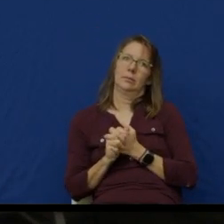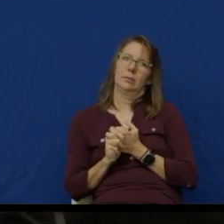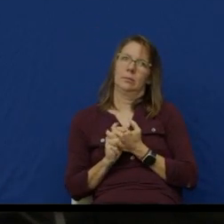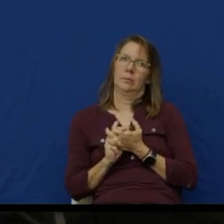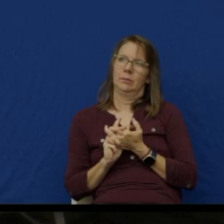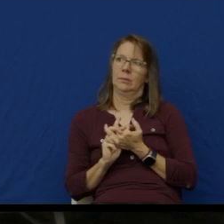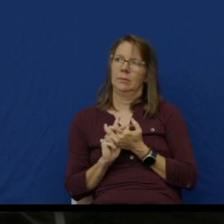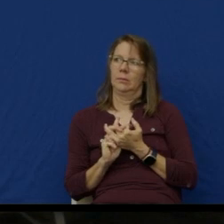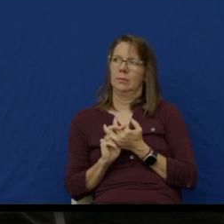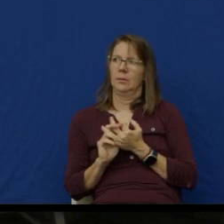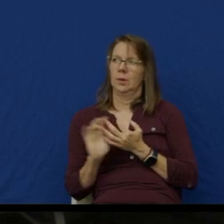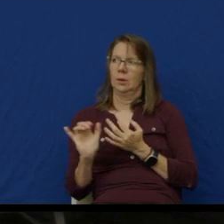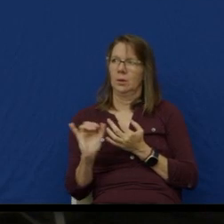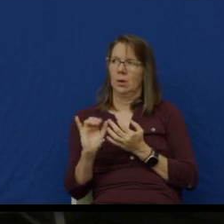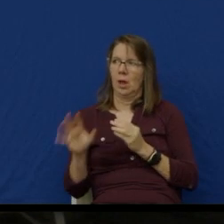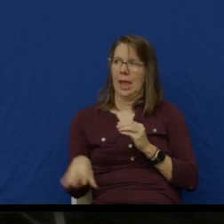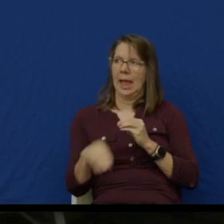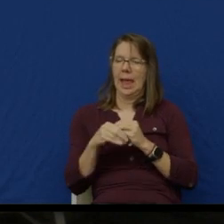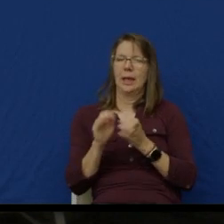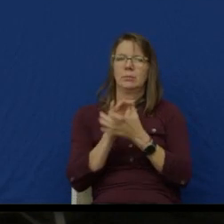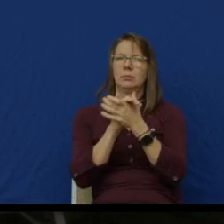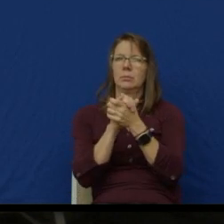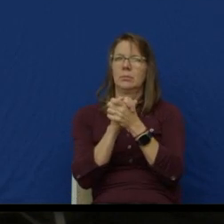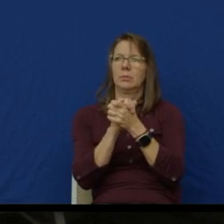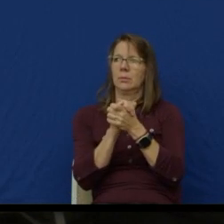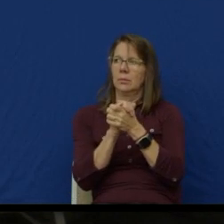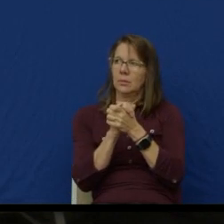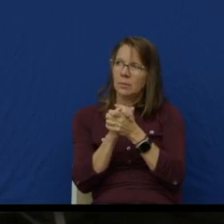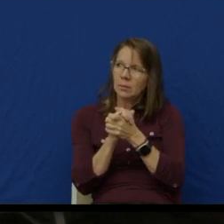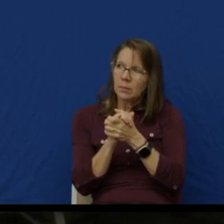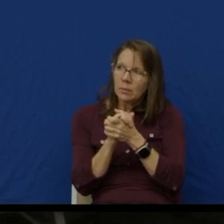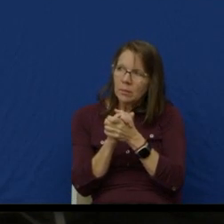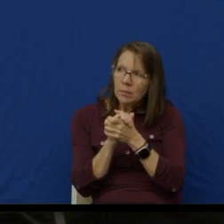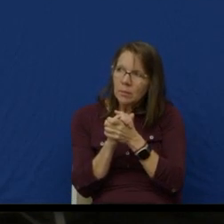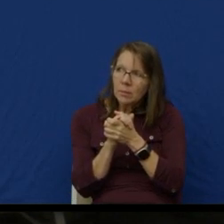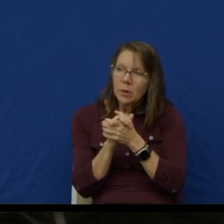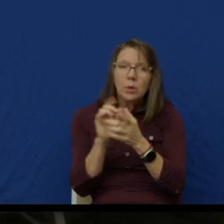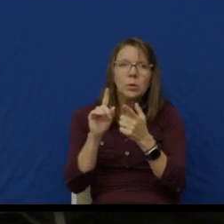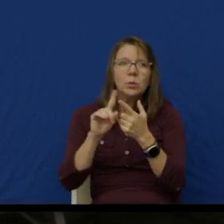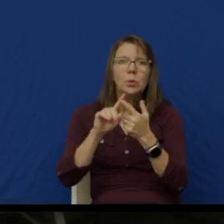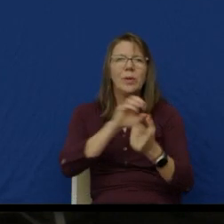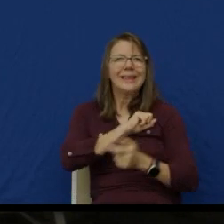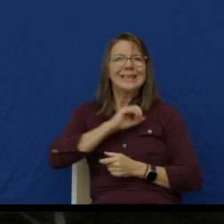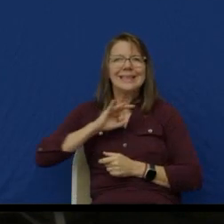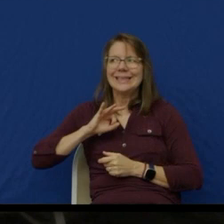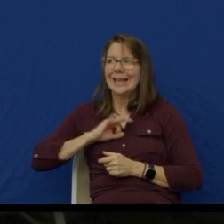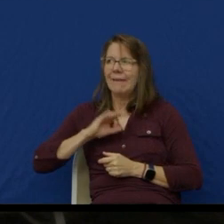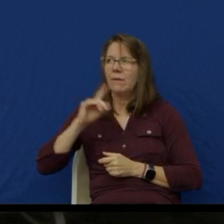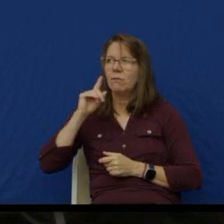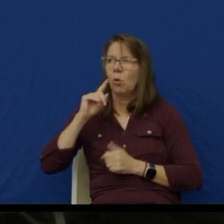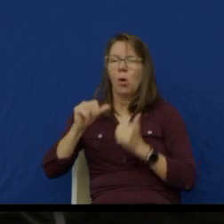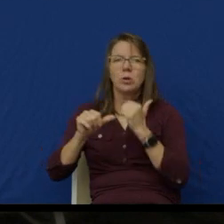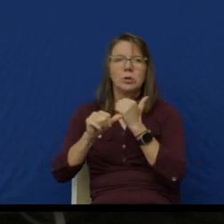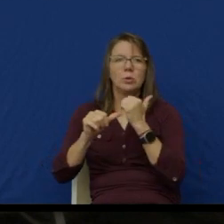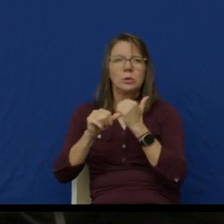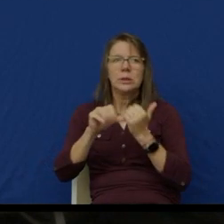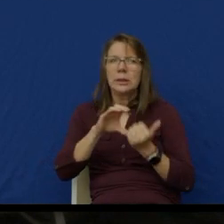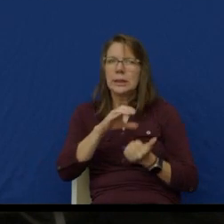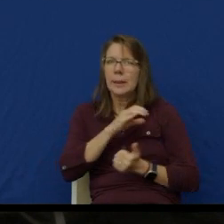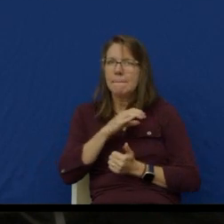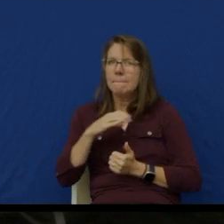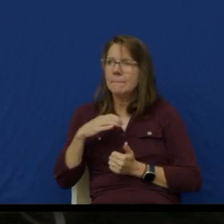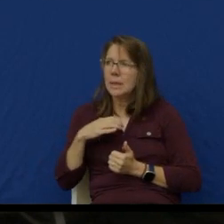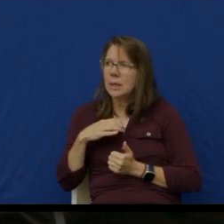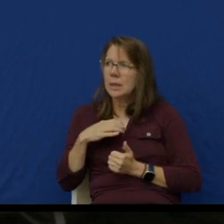you. Should add congratulations as well to the work of our KBE staff. Associate Commissioner Hilton is